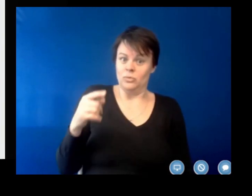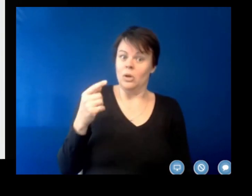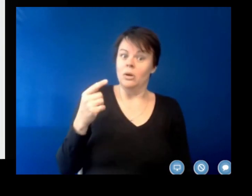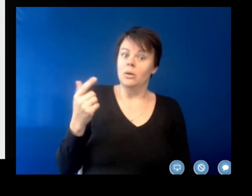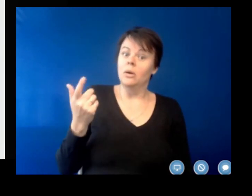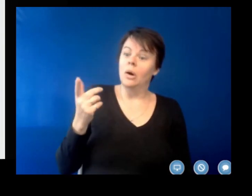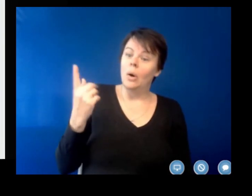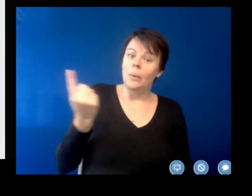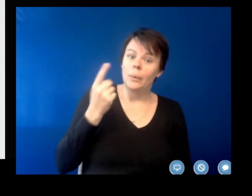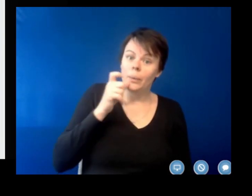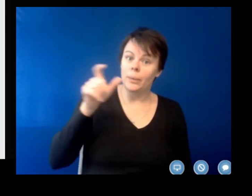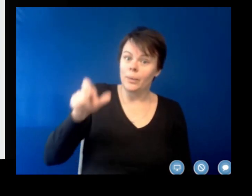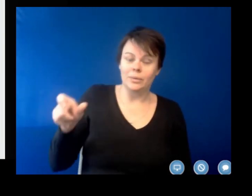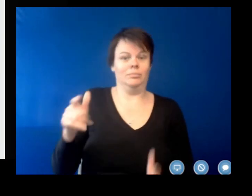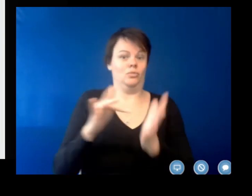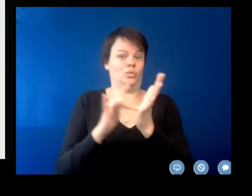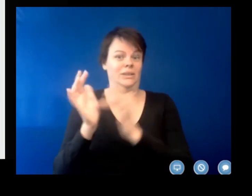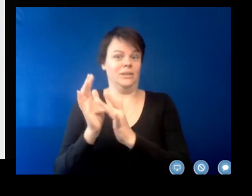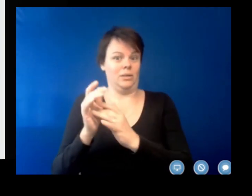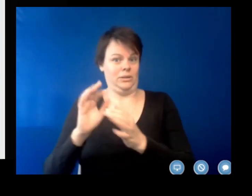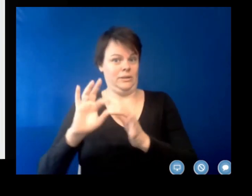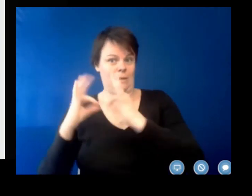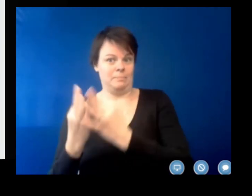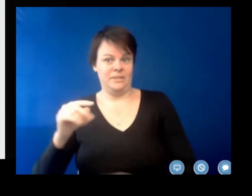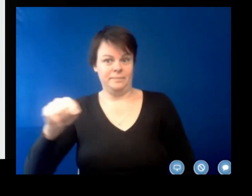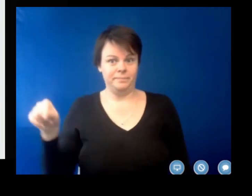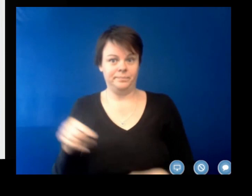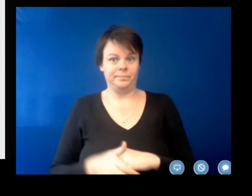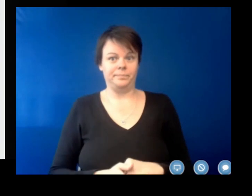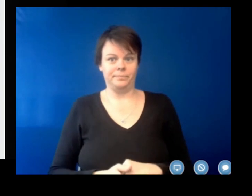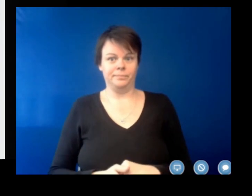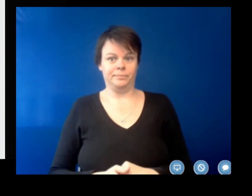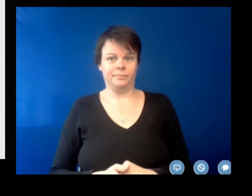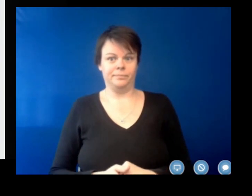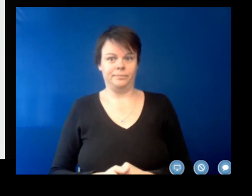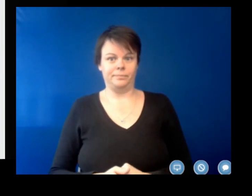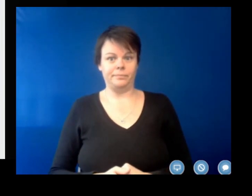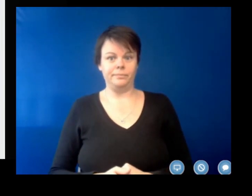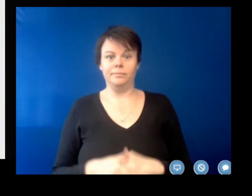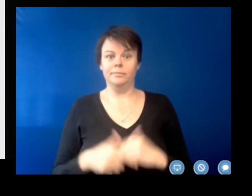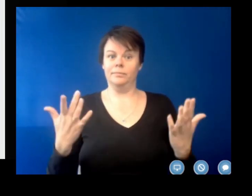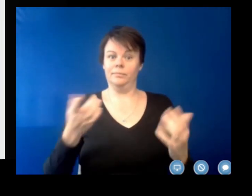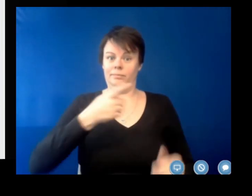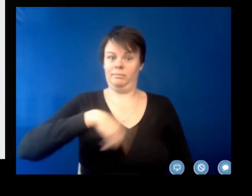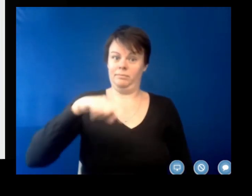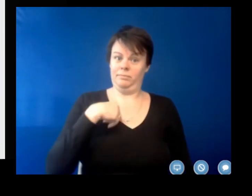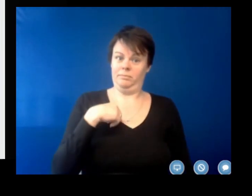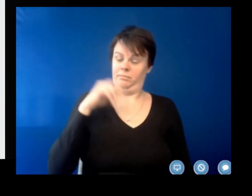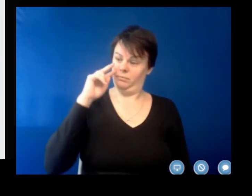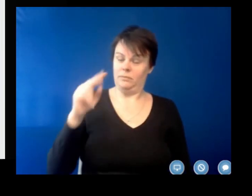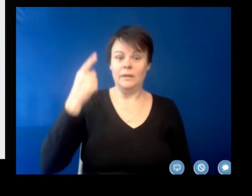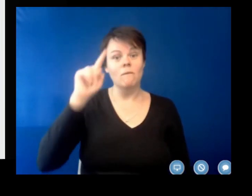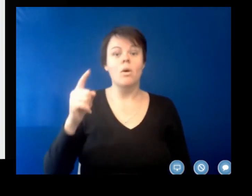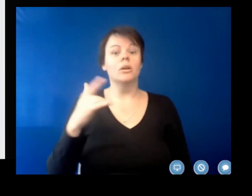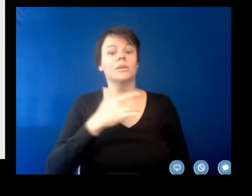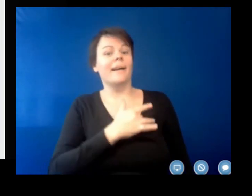did not focus on this kind of vicinity, but identified communities of global belongings. So here,